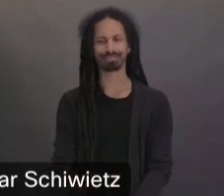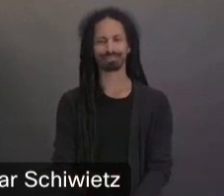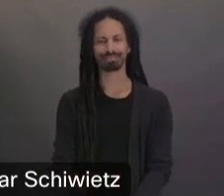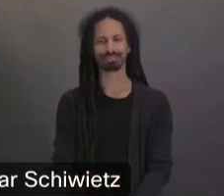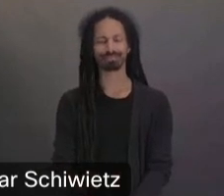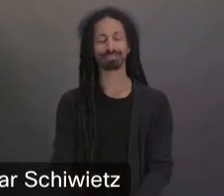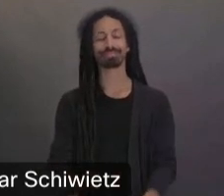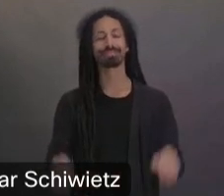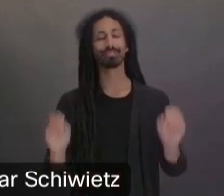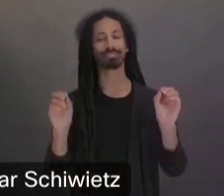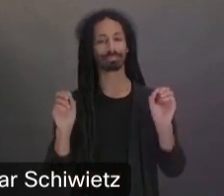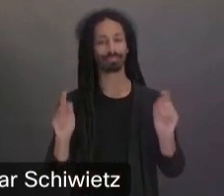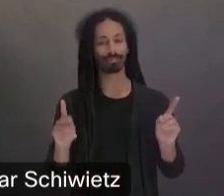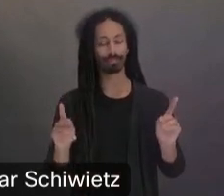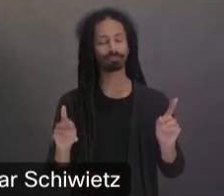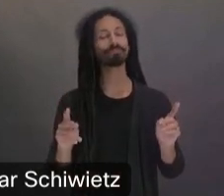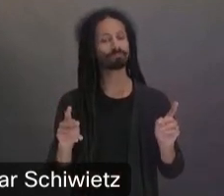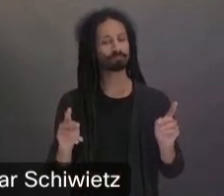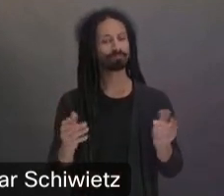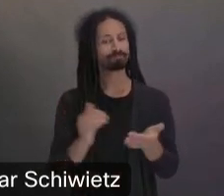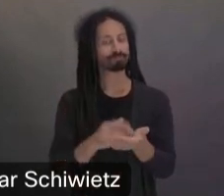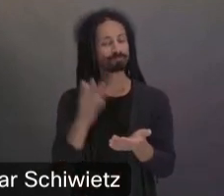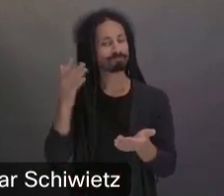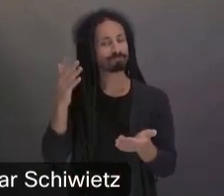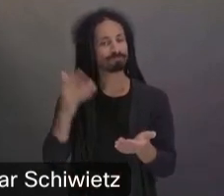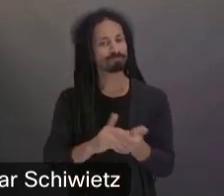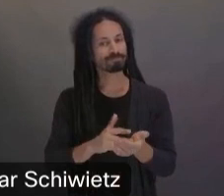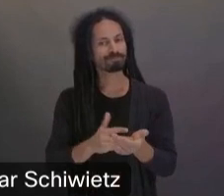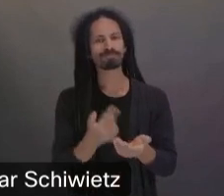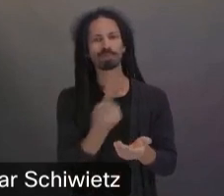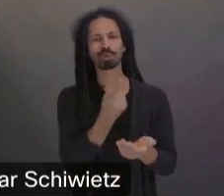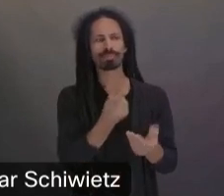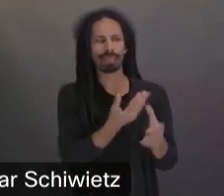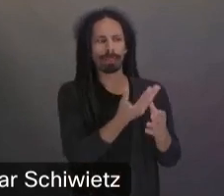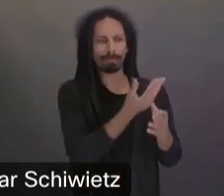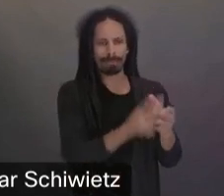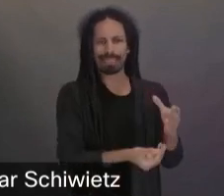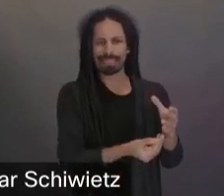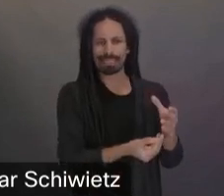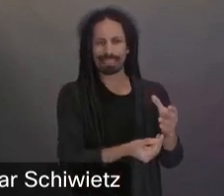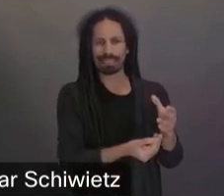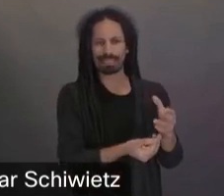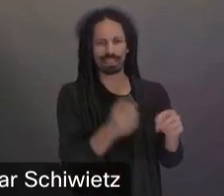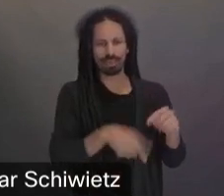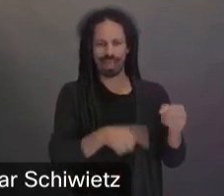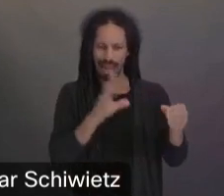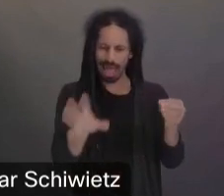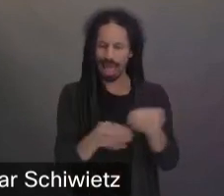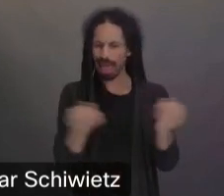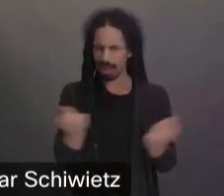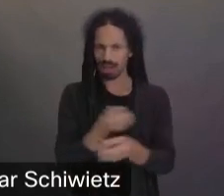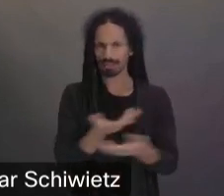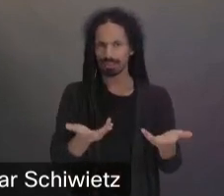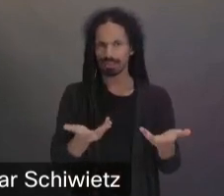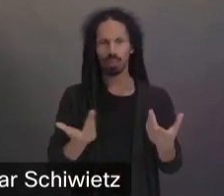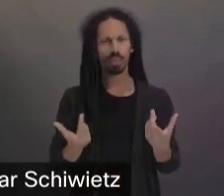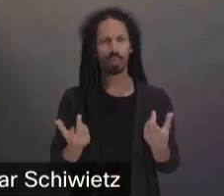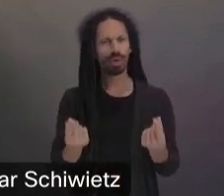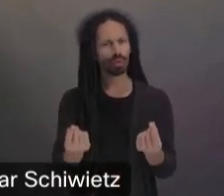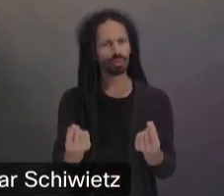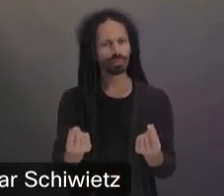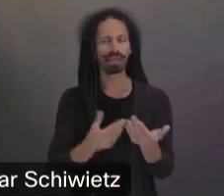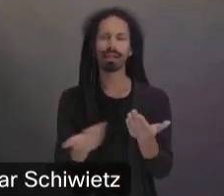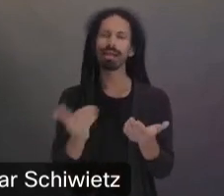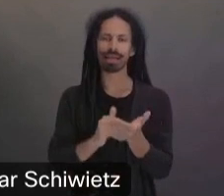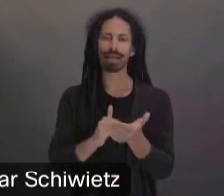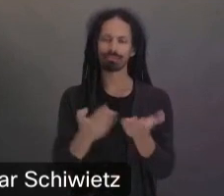Okay, so sometimes there's a missing element. What do we do in these cases? Well, APA again provides